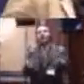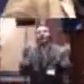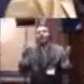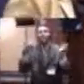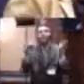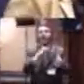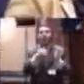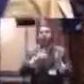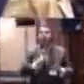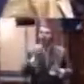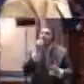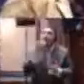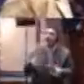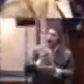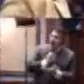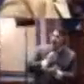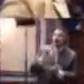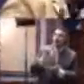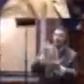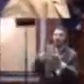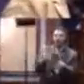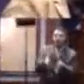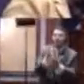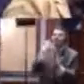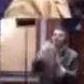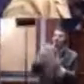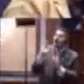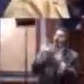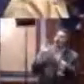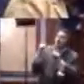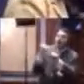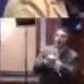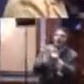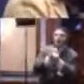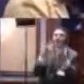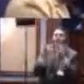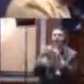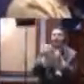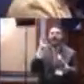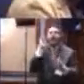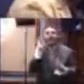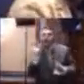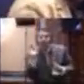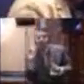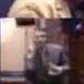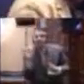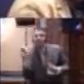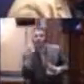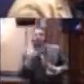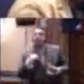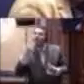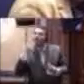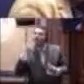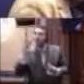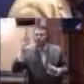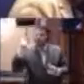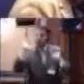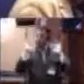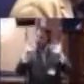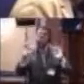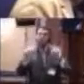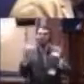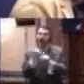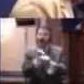mean, in essence, I'm saying you can't really tinker. You need to look at how you take that change forward, because it's